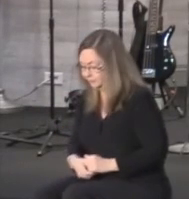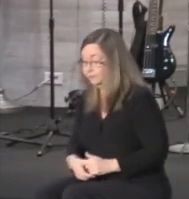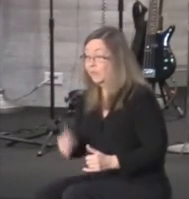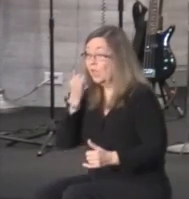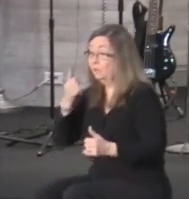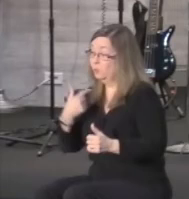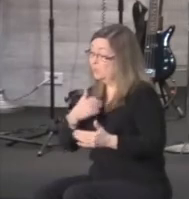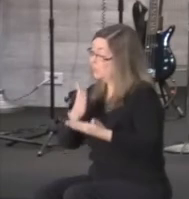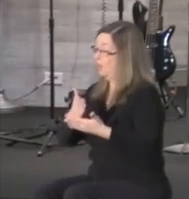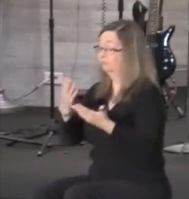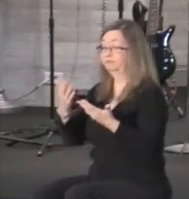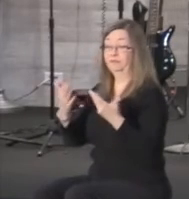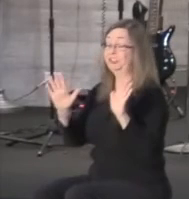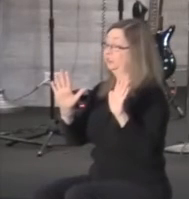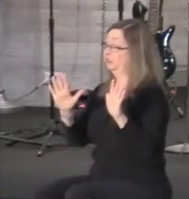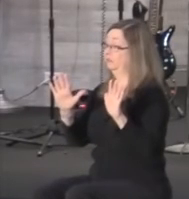Now, if we could just stop right there,